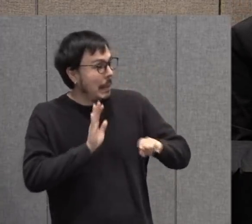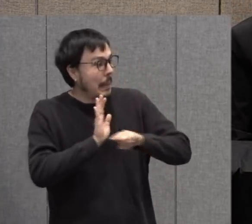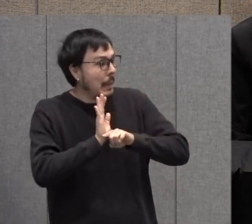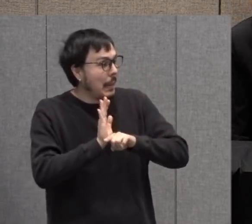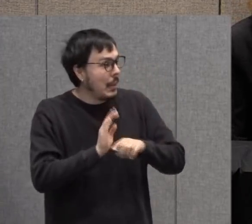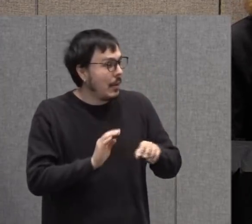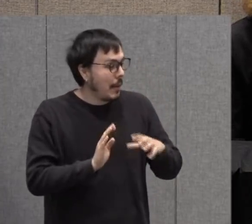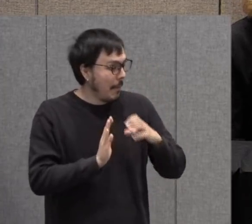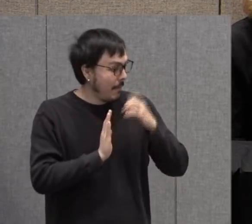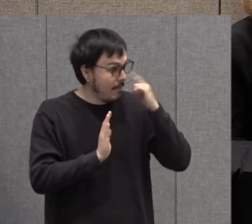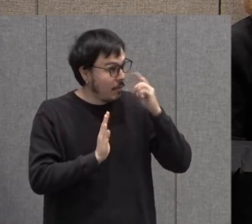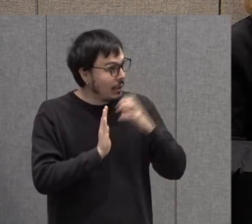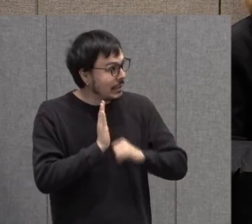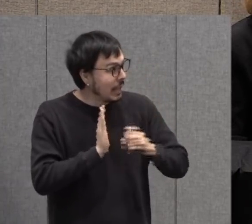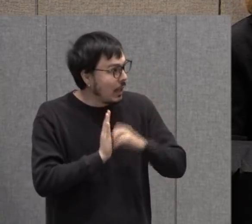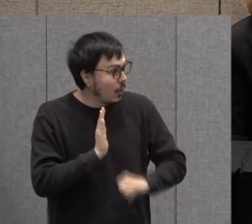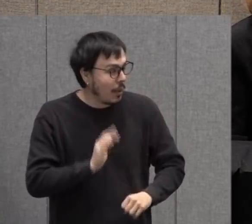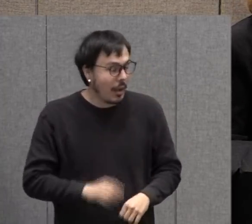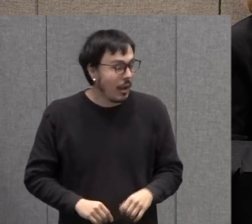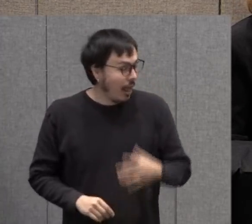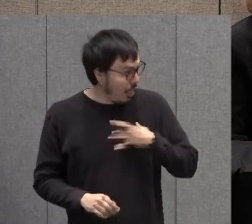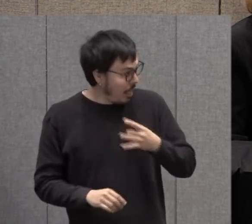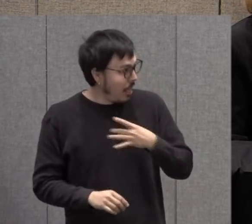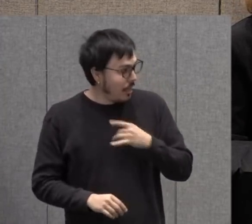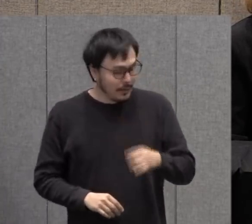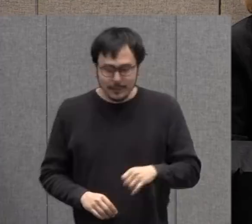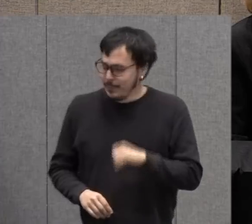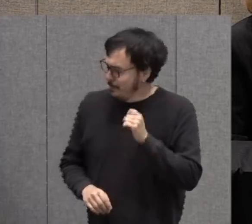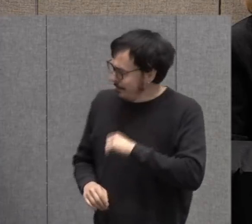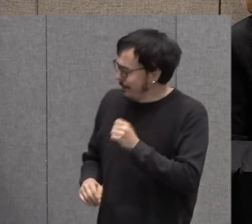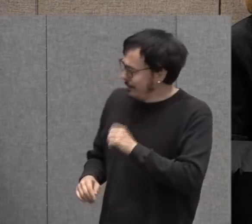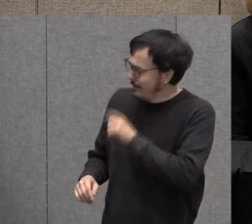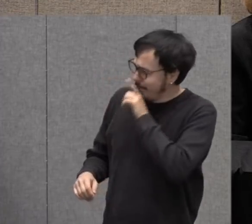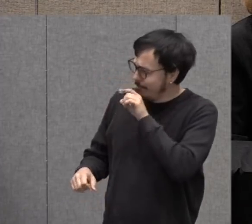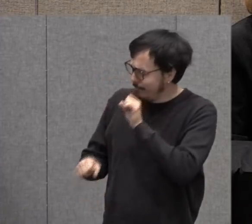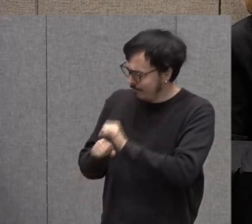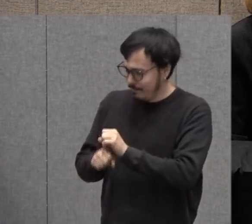away. I like that too. Definitely. All right. This was a really